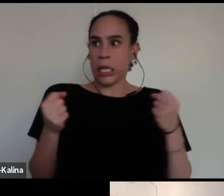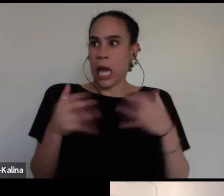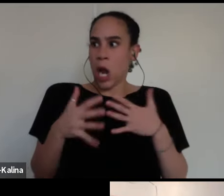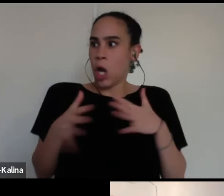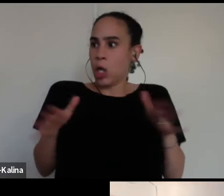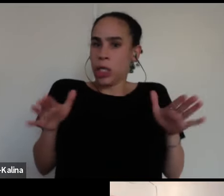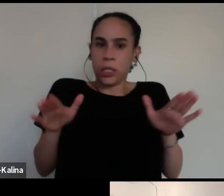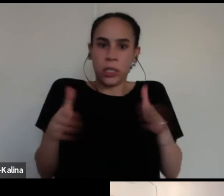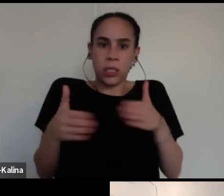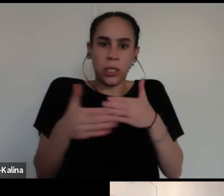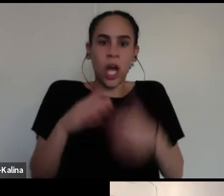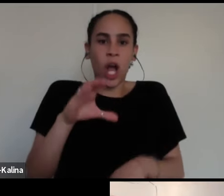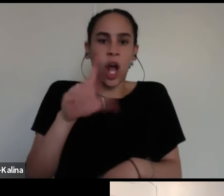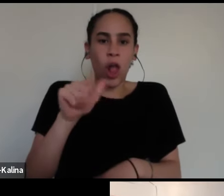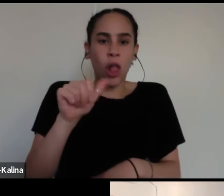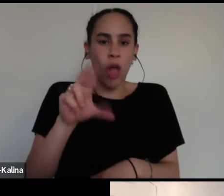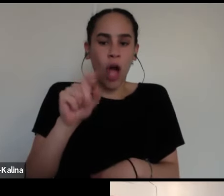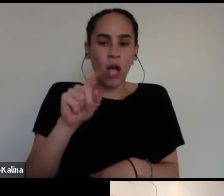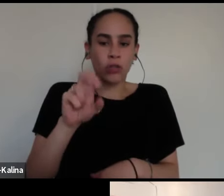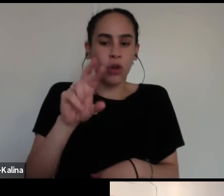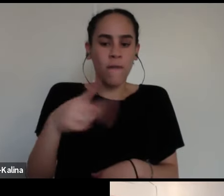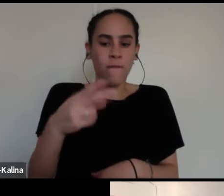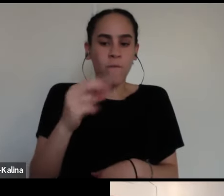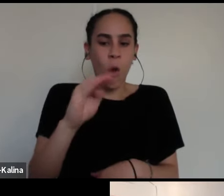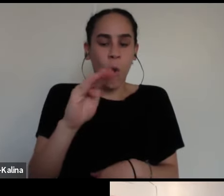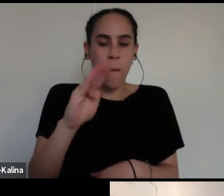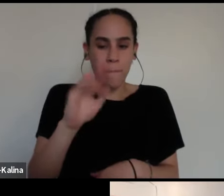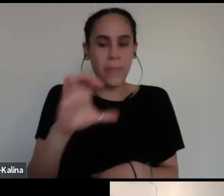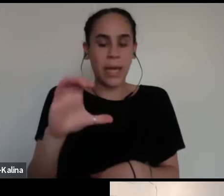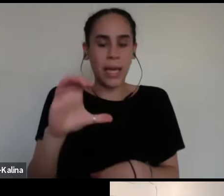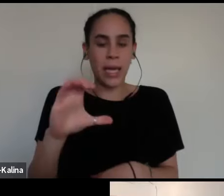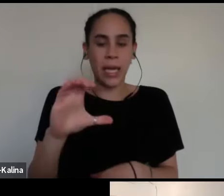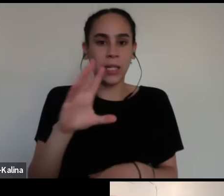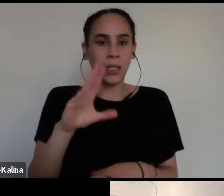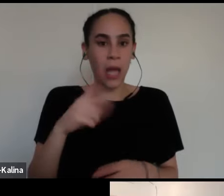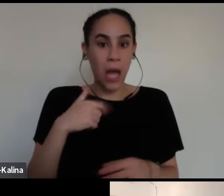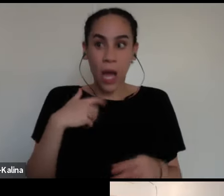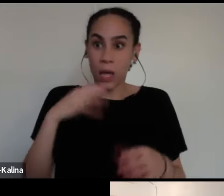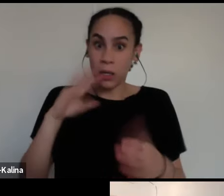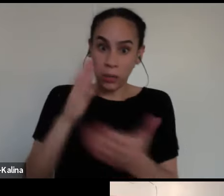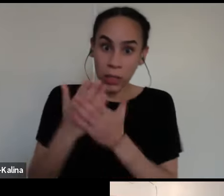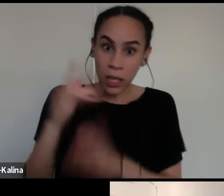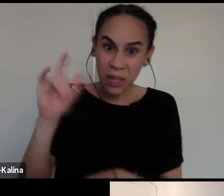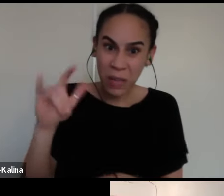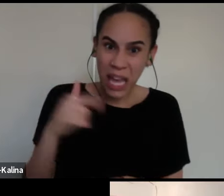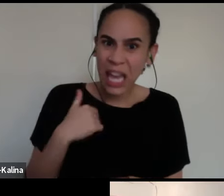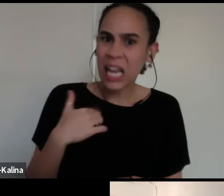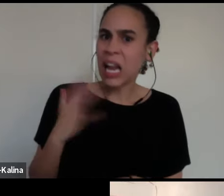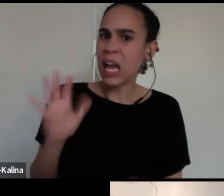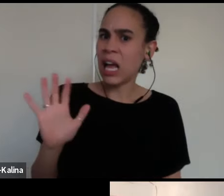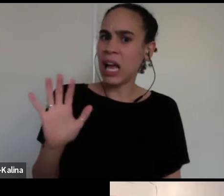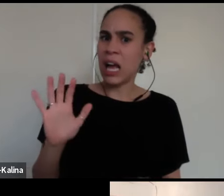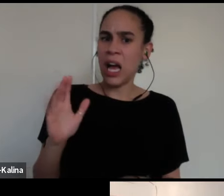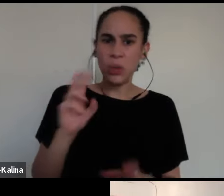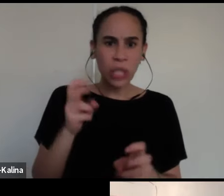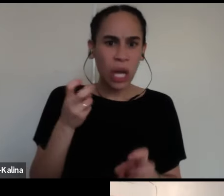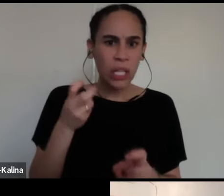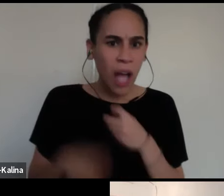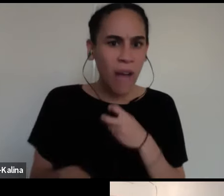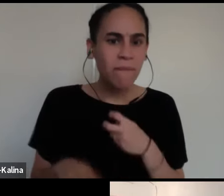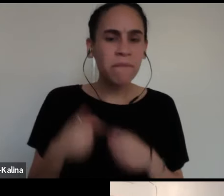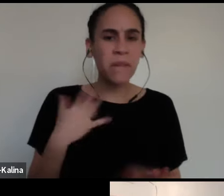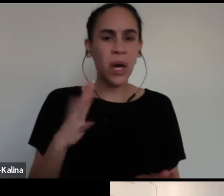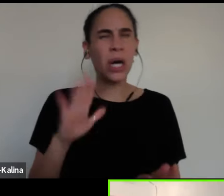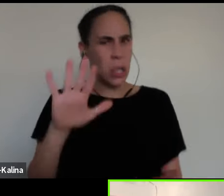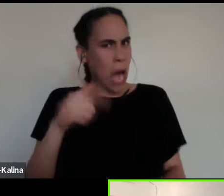airplane, it was really hard to be there. And I realized, wait a minute, I have this tool that I've been using. Let's see if